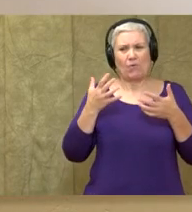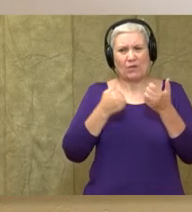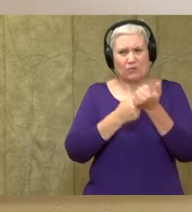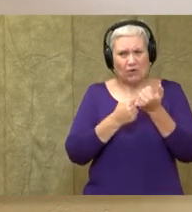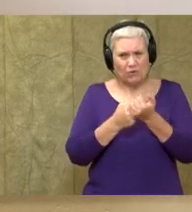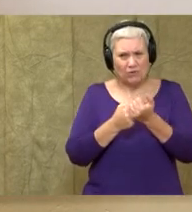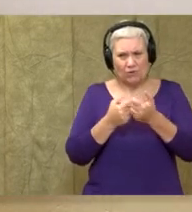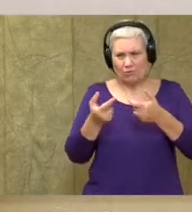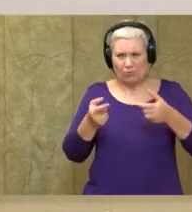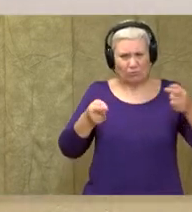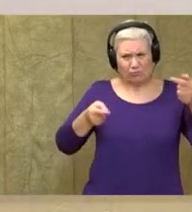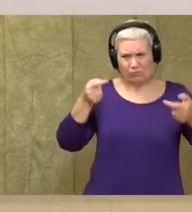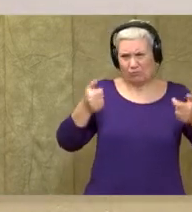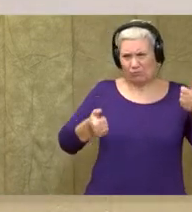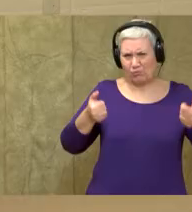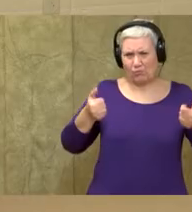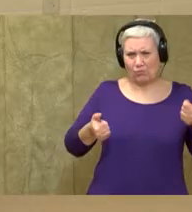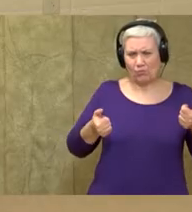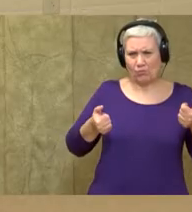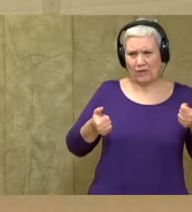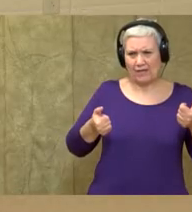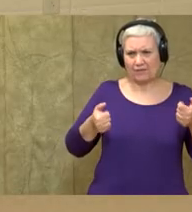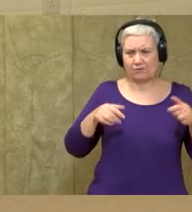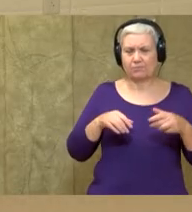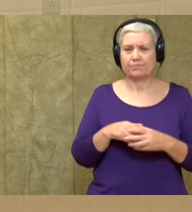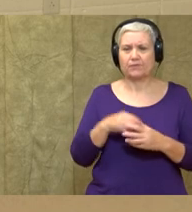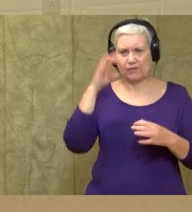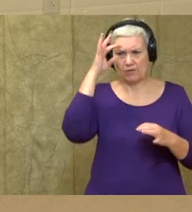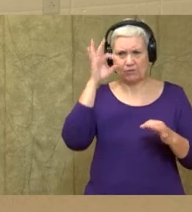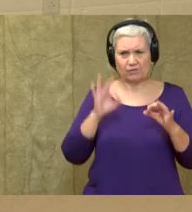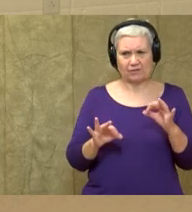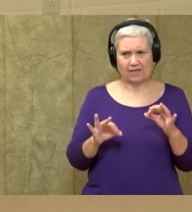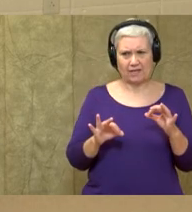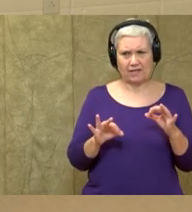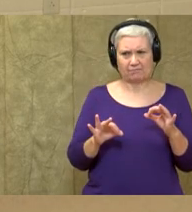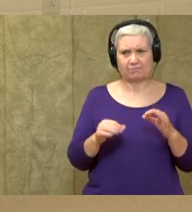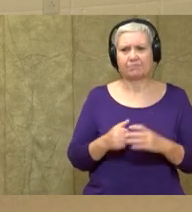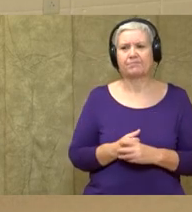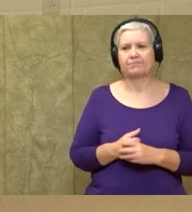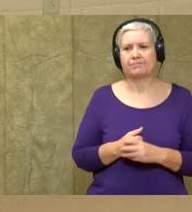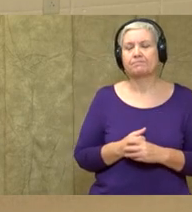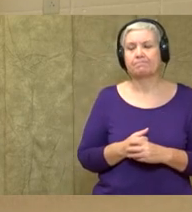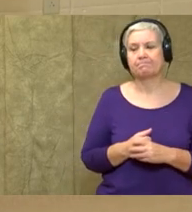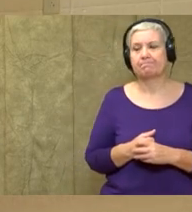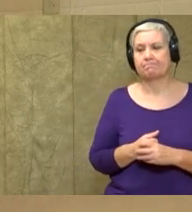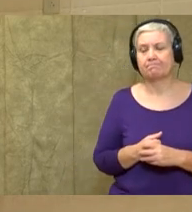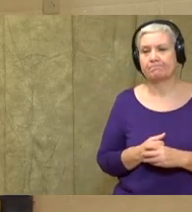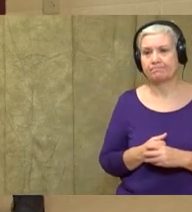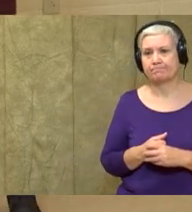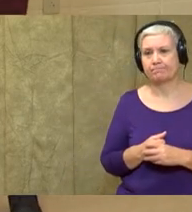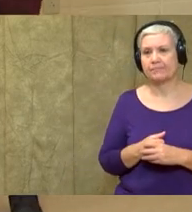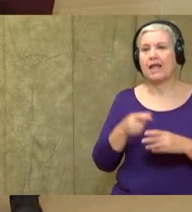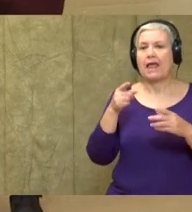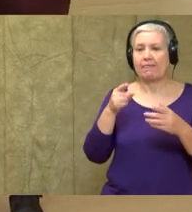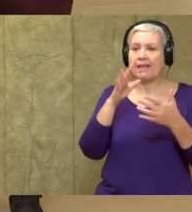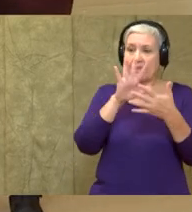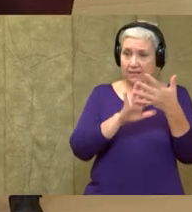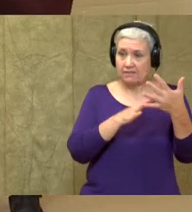structure? And then using that structure knowledge, how do you identify a strategy? So this table I think is